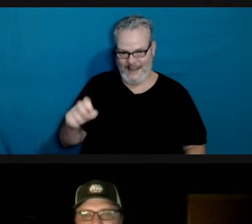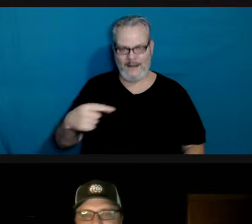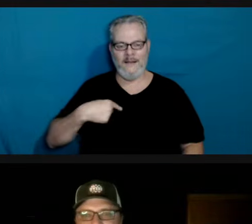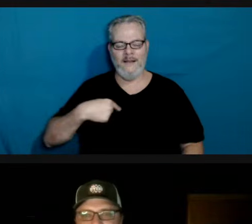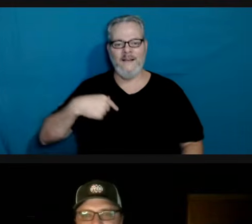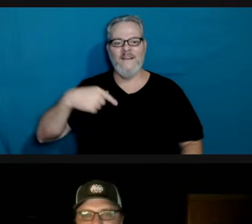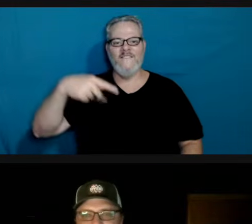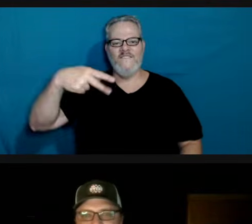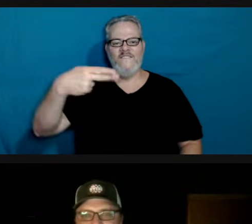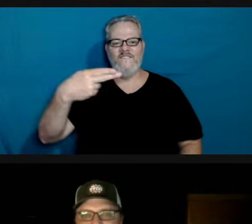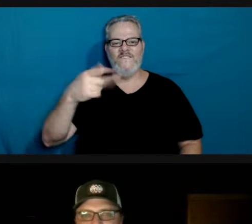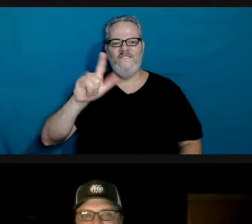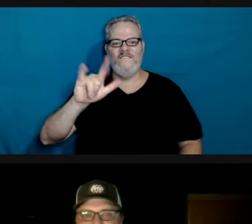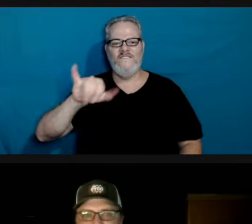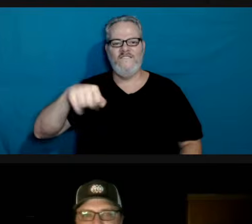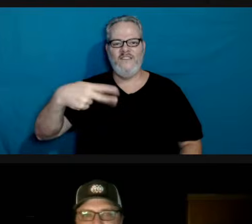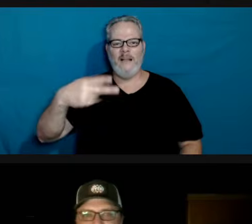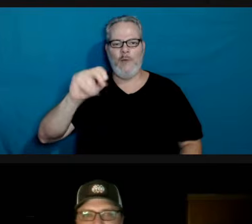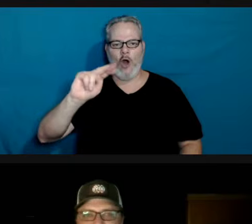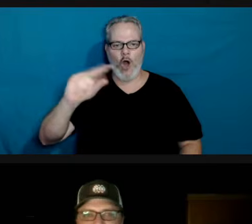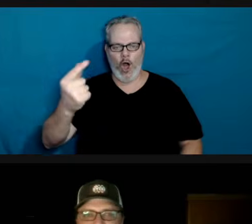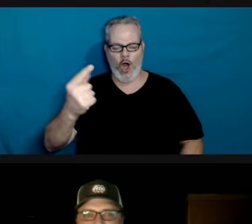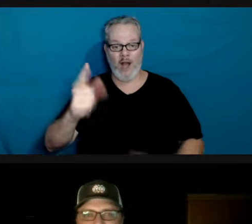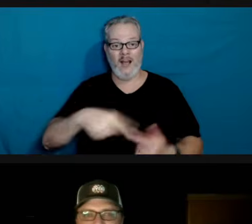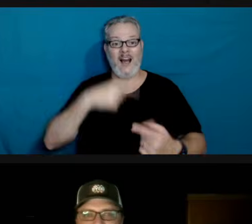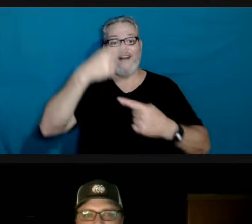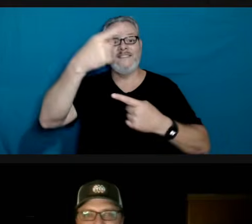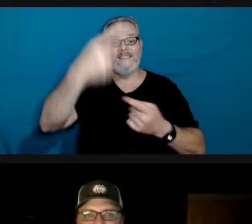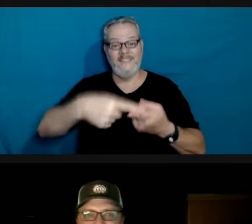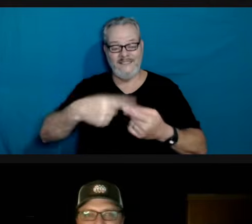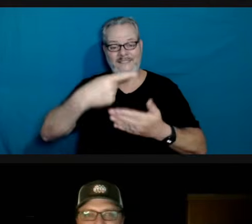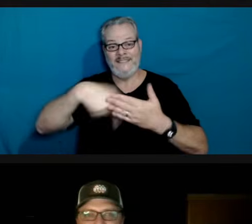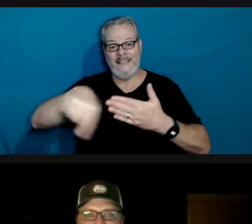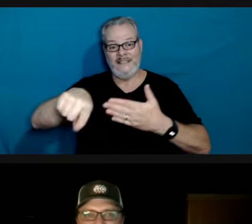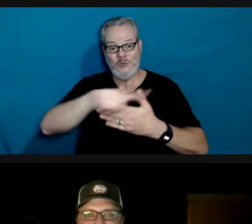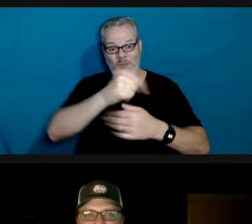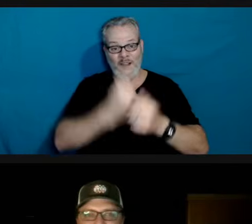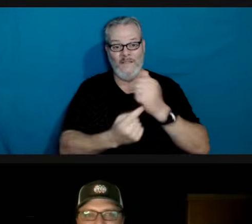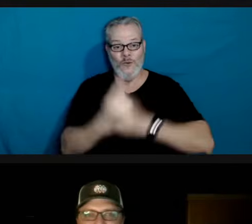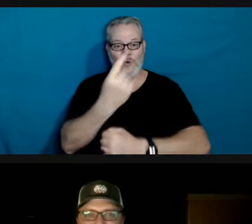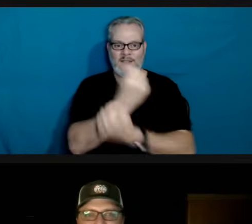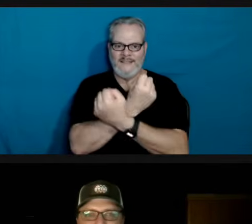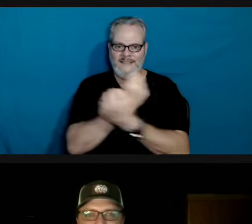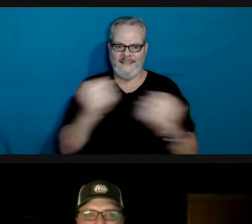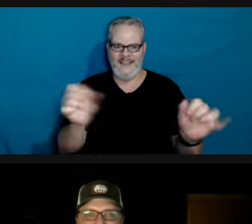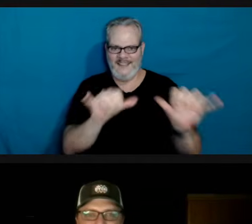Philip Ong. Until next week, everyone, stay safe out there. Aloha.